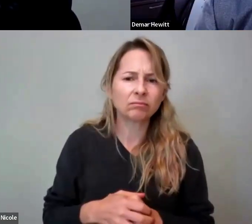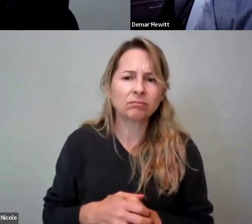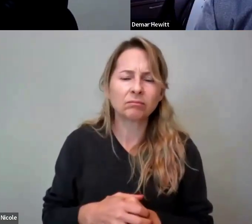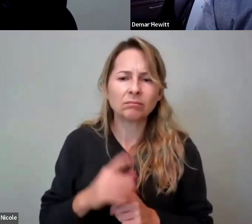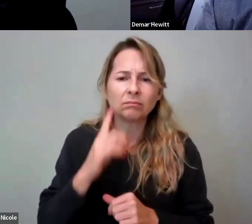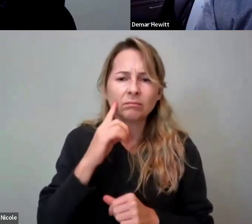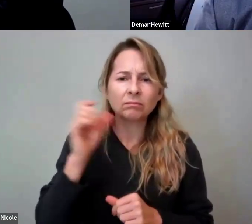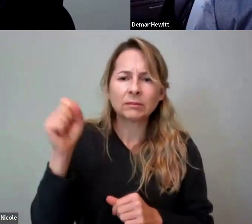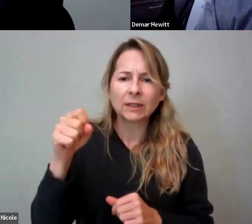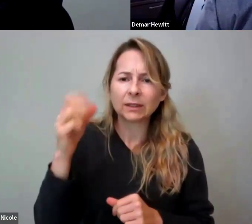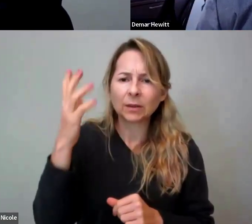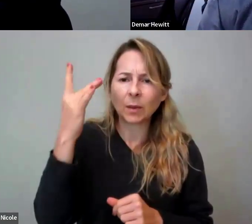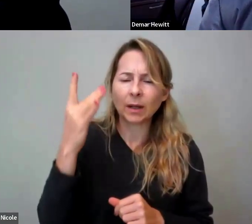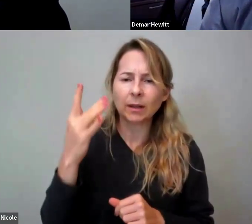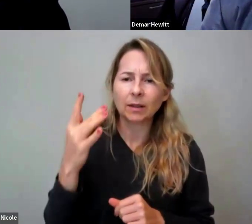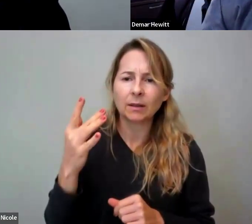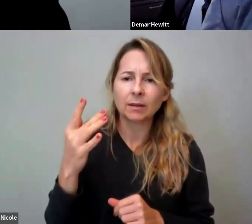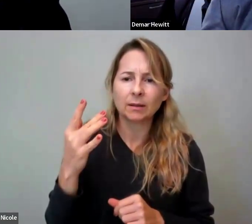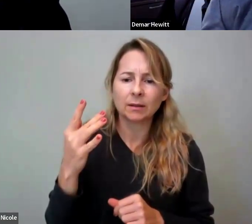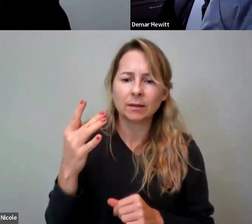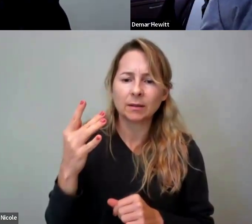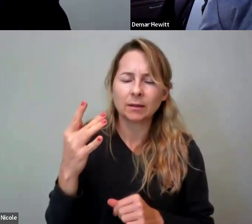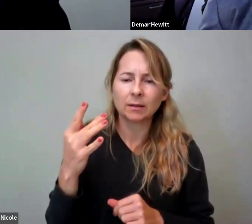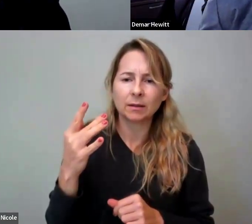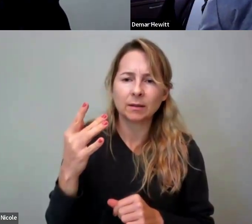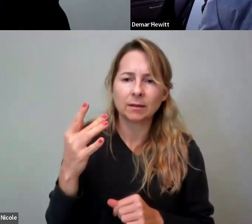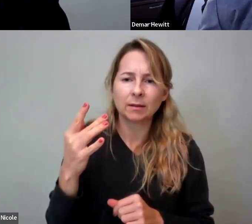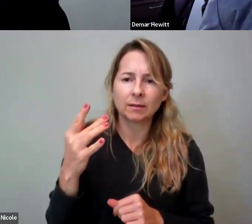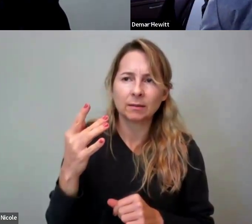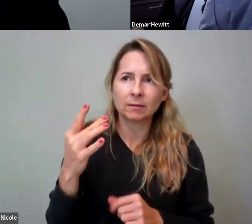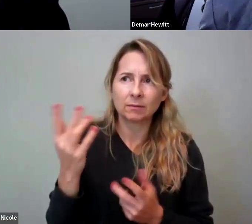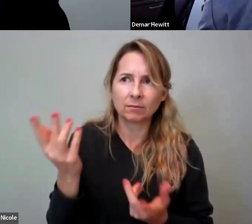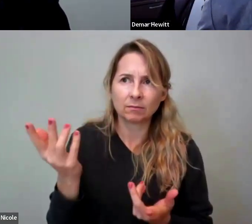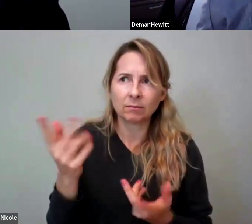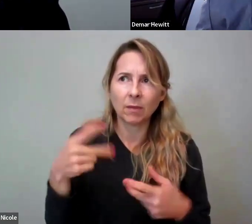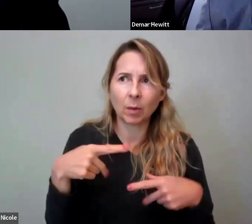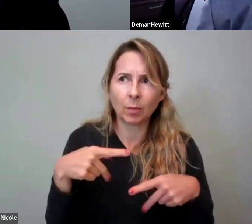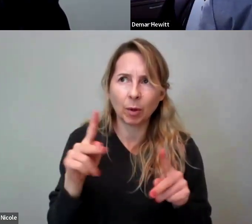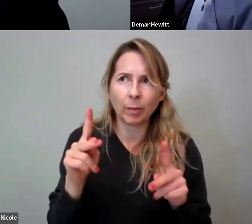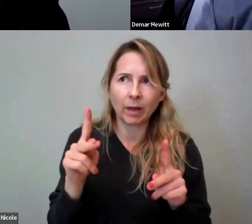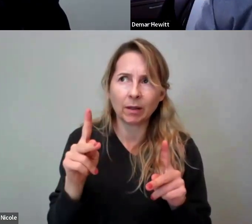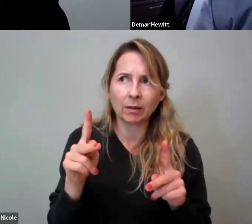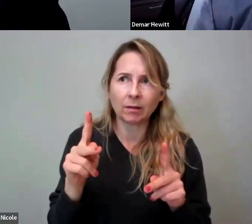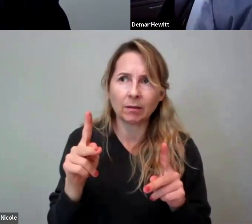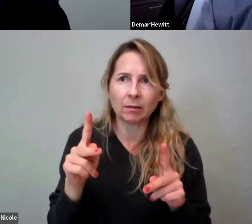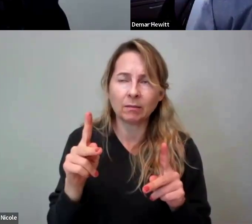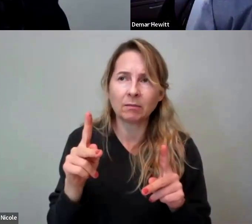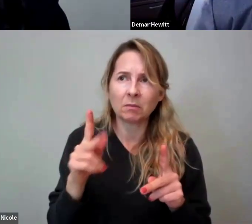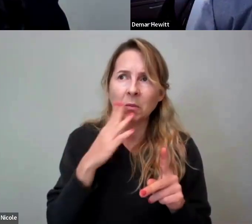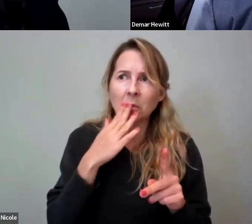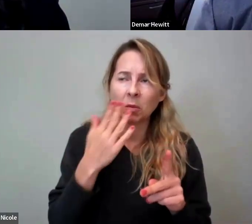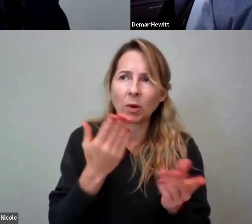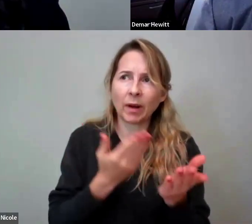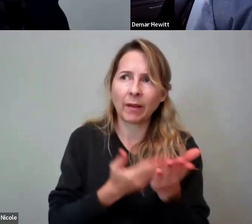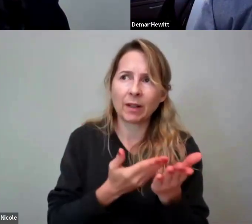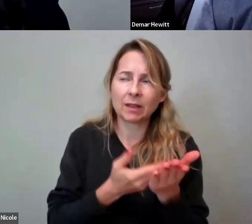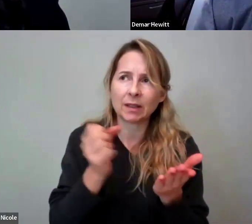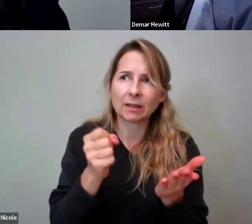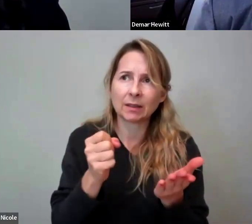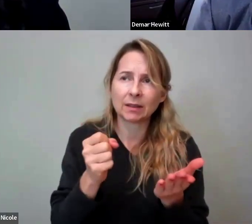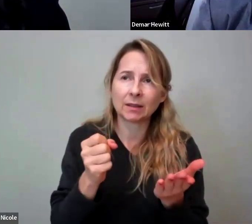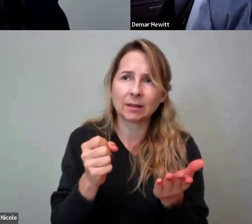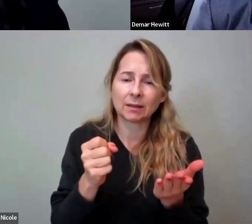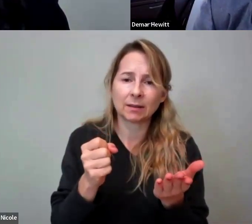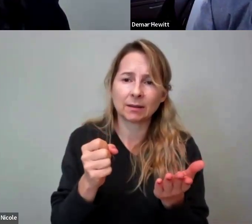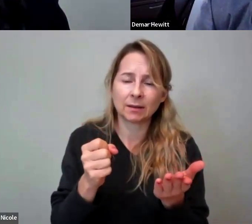a valid permit is probably the best evidence. But the fact that my